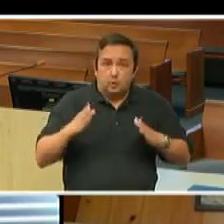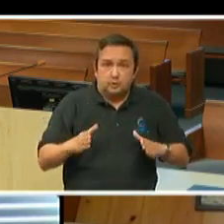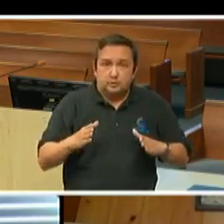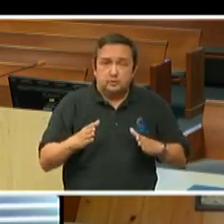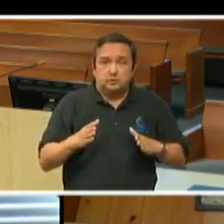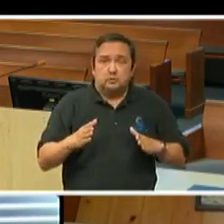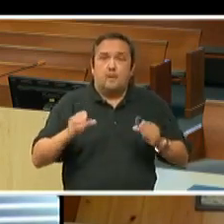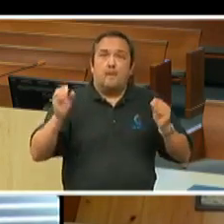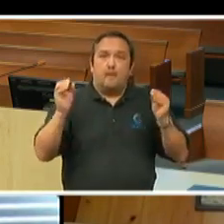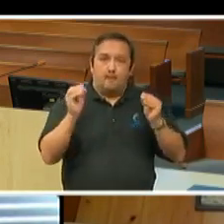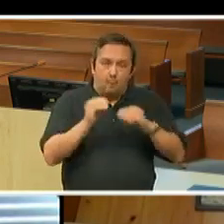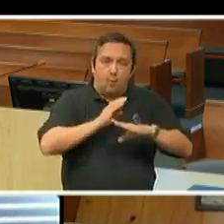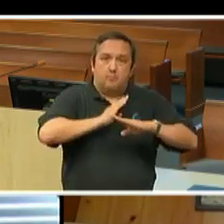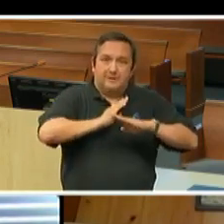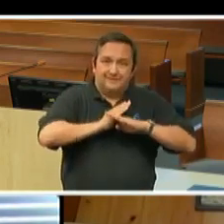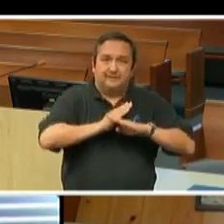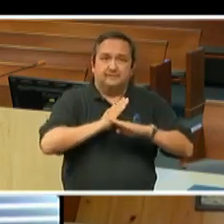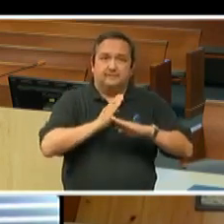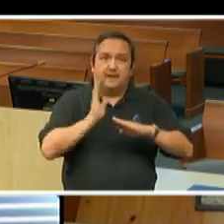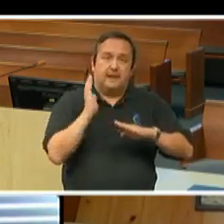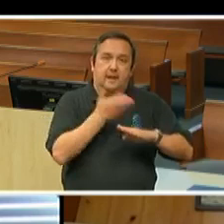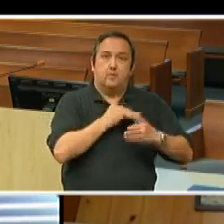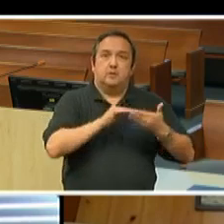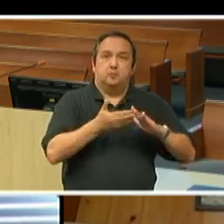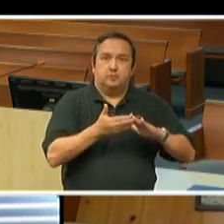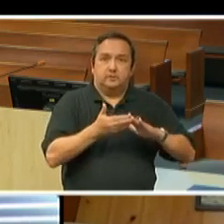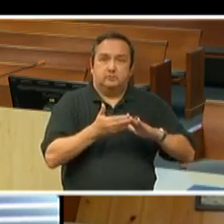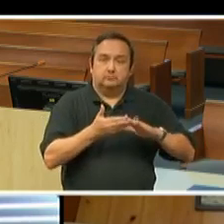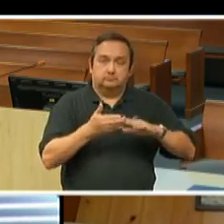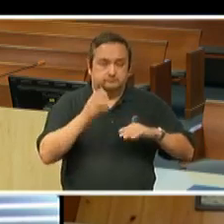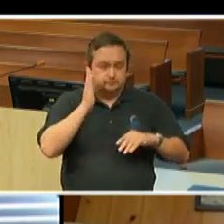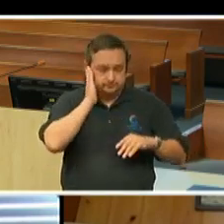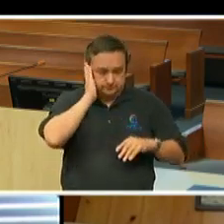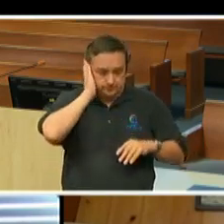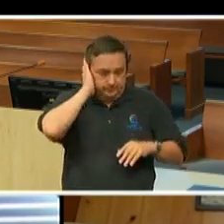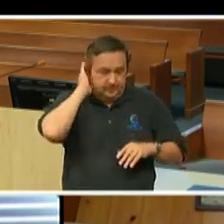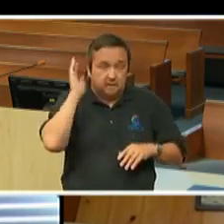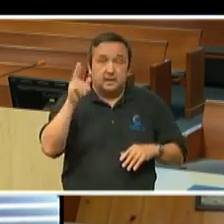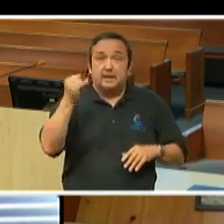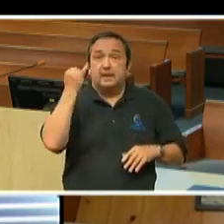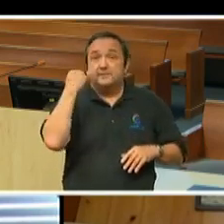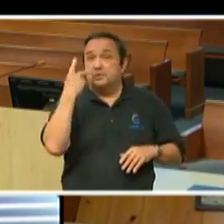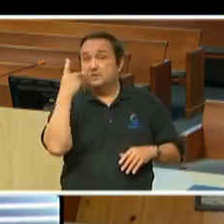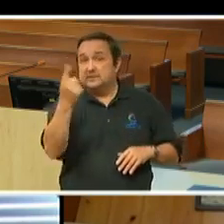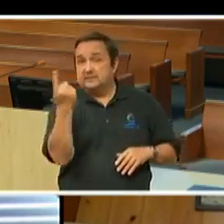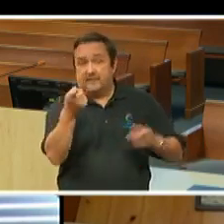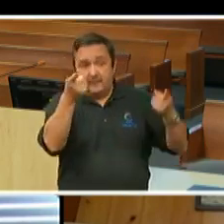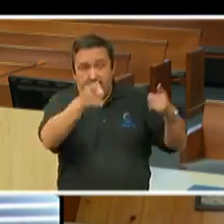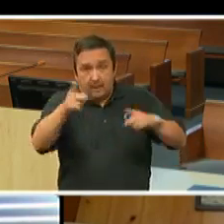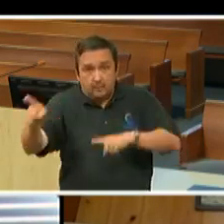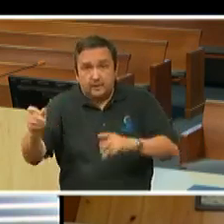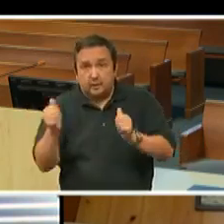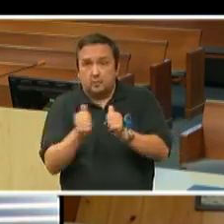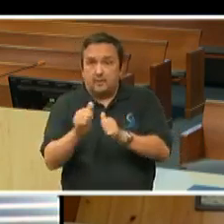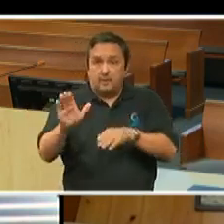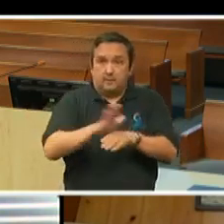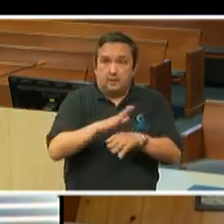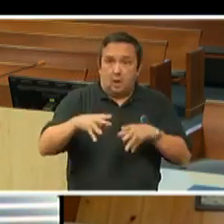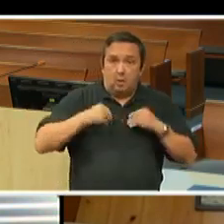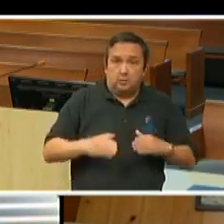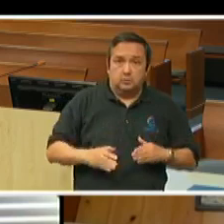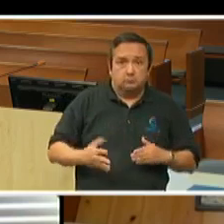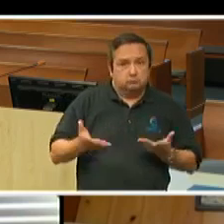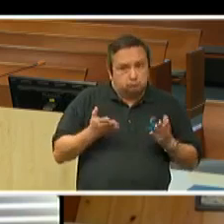we get to protect our community. And so if you see something that's going on with a business owner, talk to